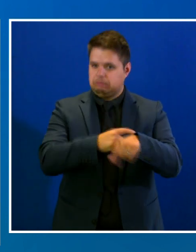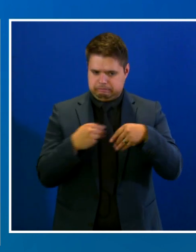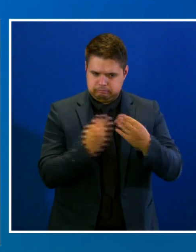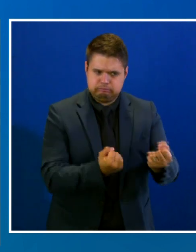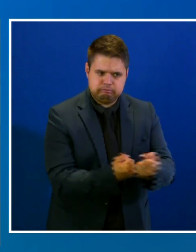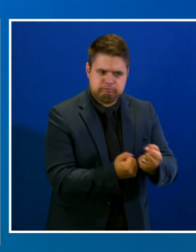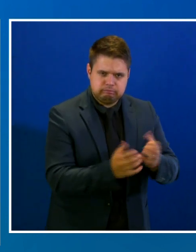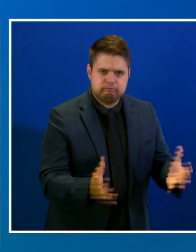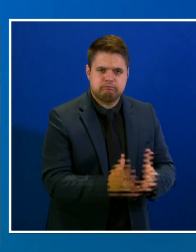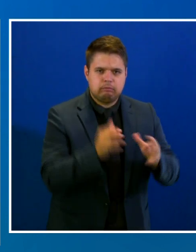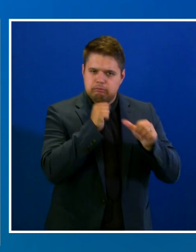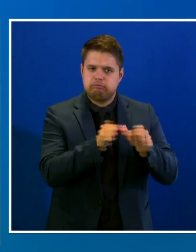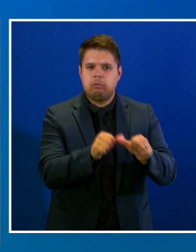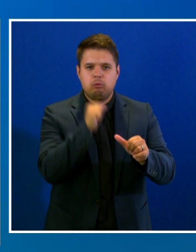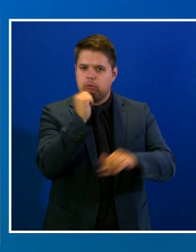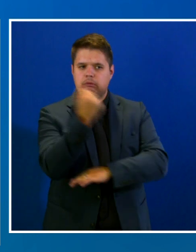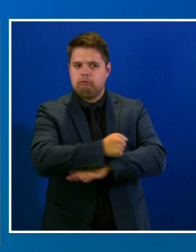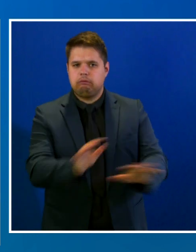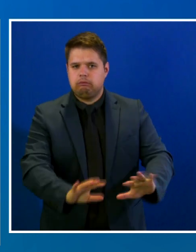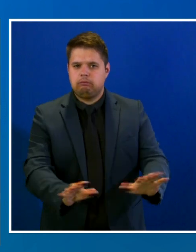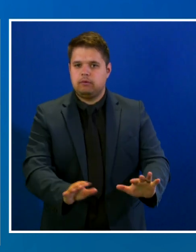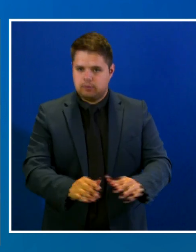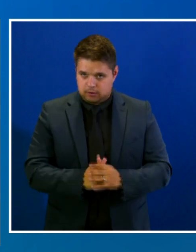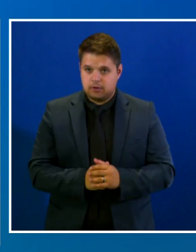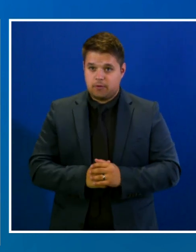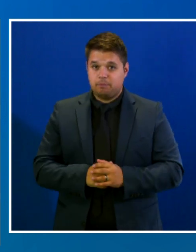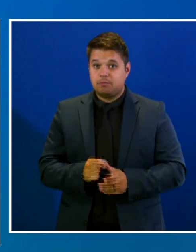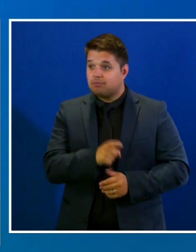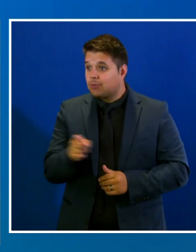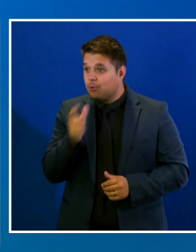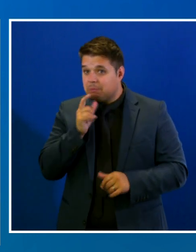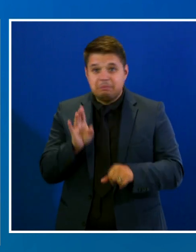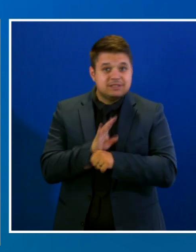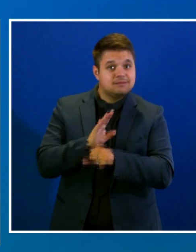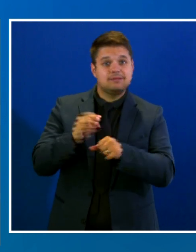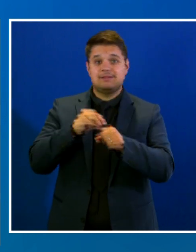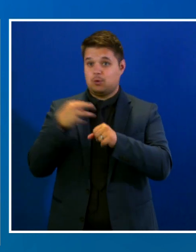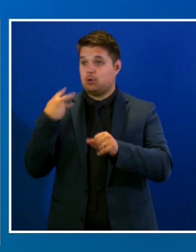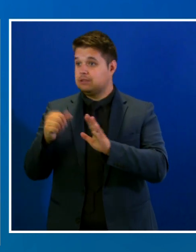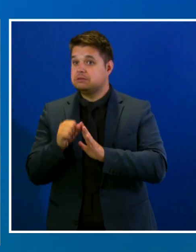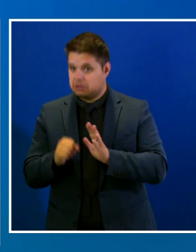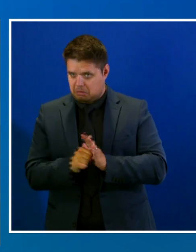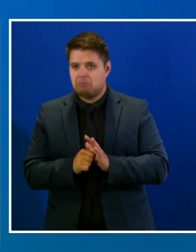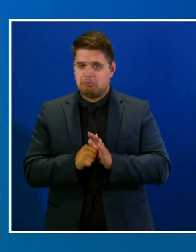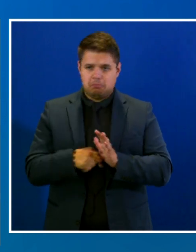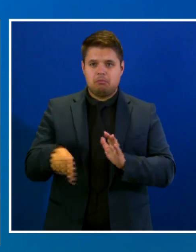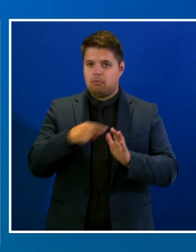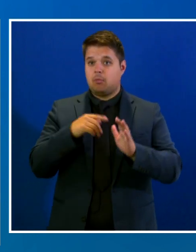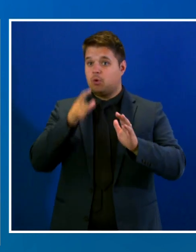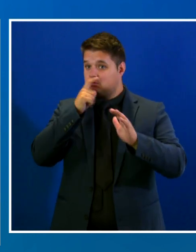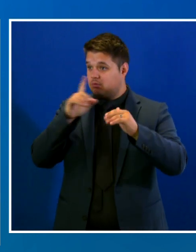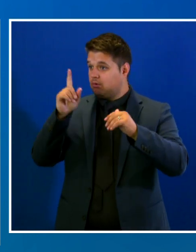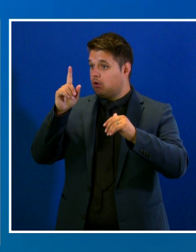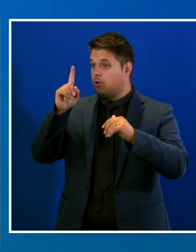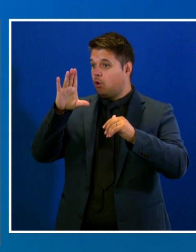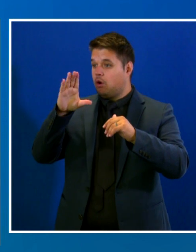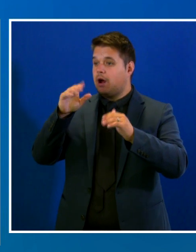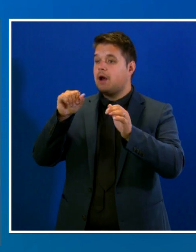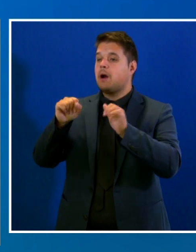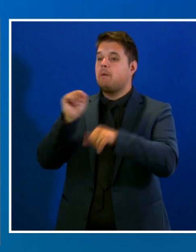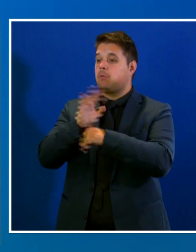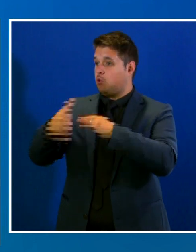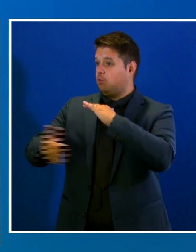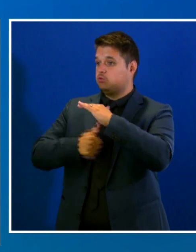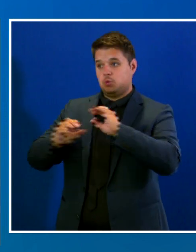than 100 employees, reach out to the Seattle Chamber to get connected to the accountants.